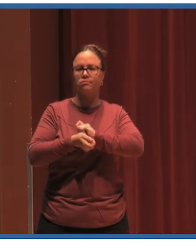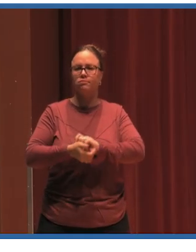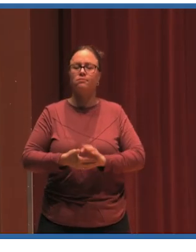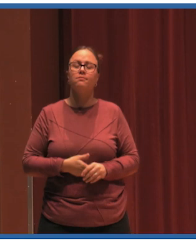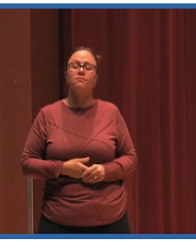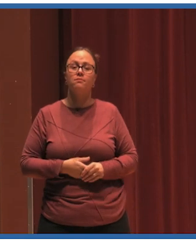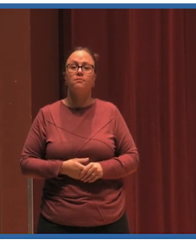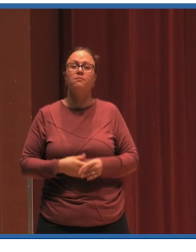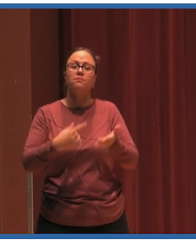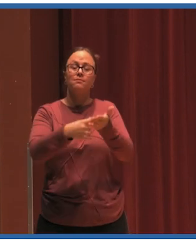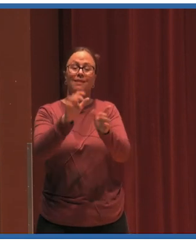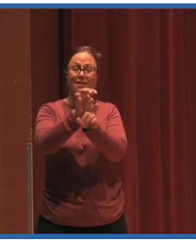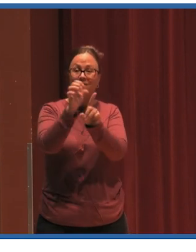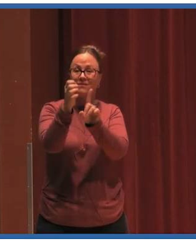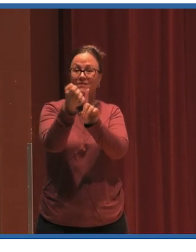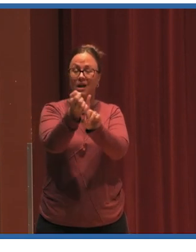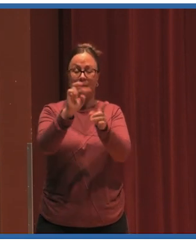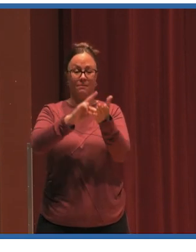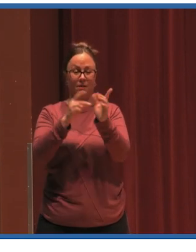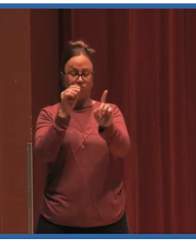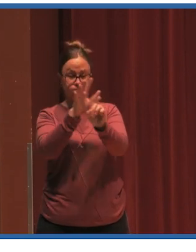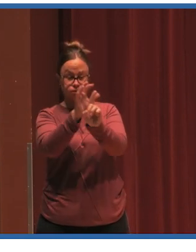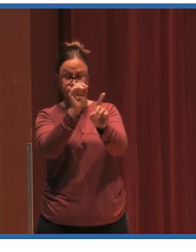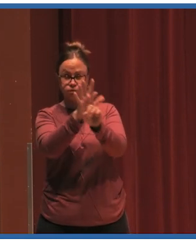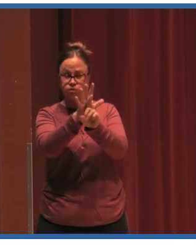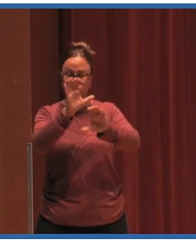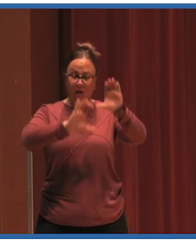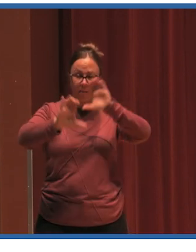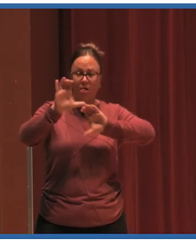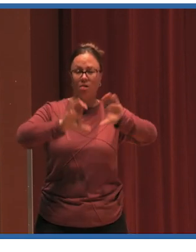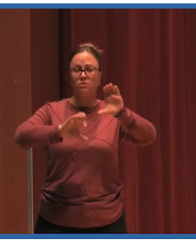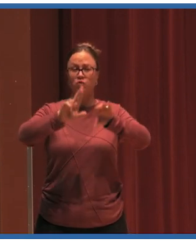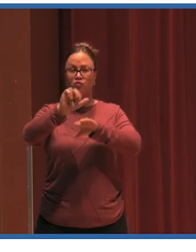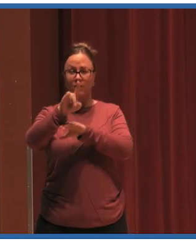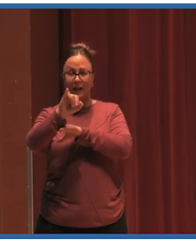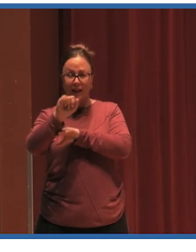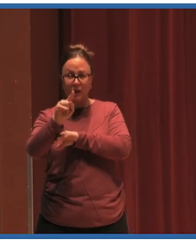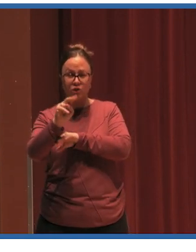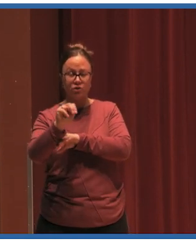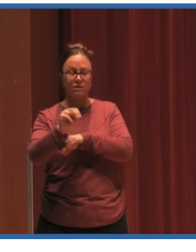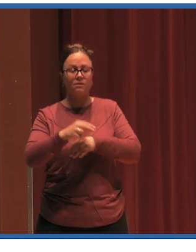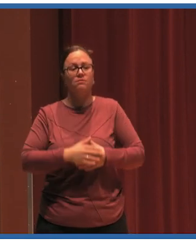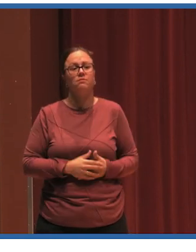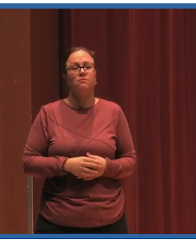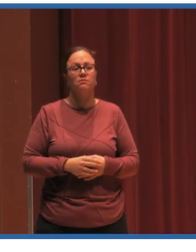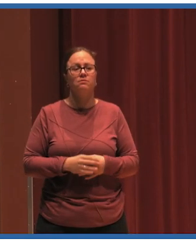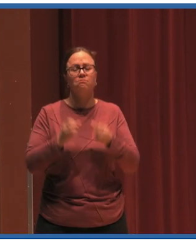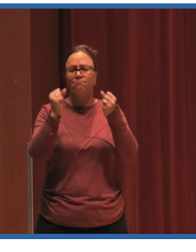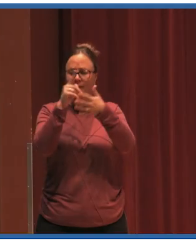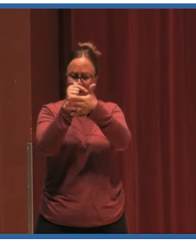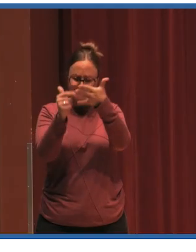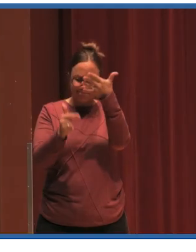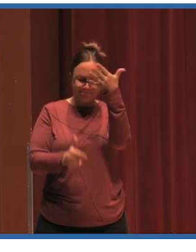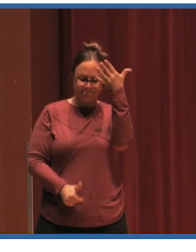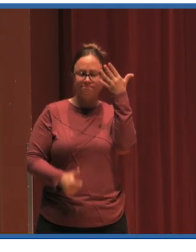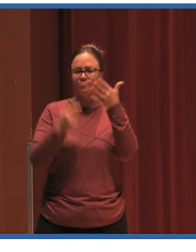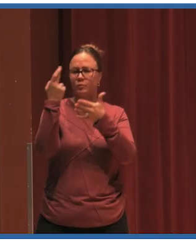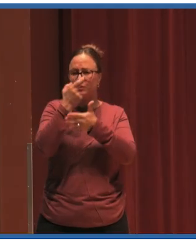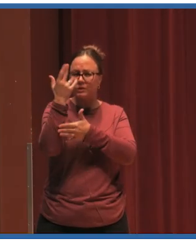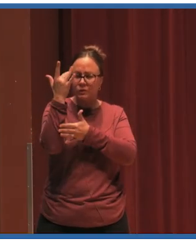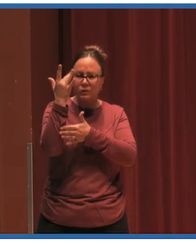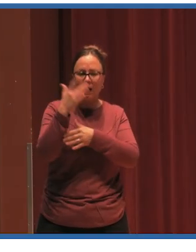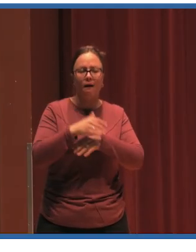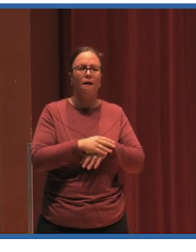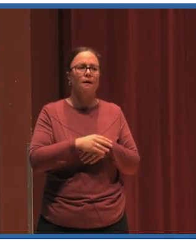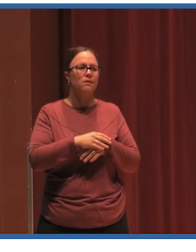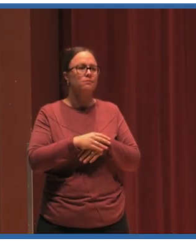When we talk about the environment, we mean exposure to chemicals or radiation. And there's a lot of other factors, such as just aging